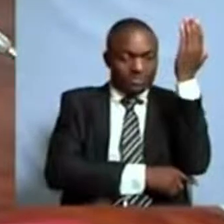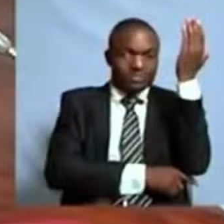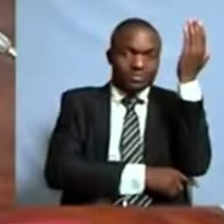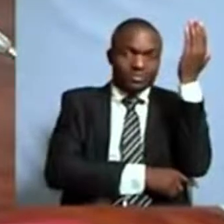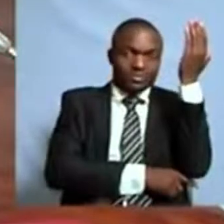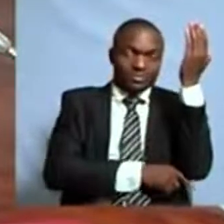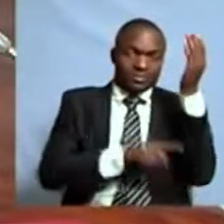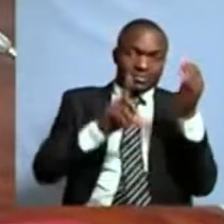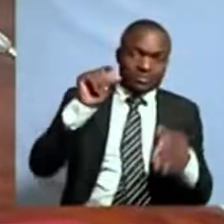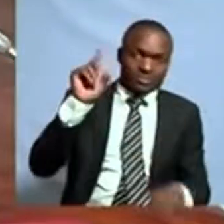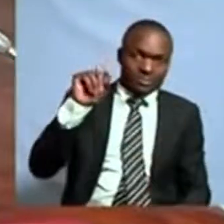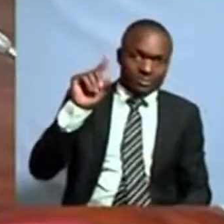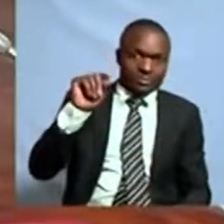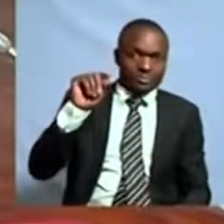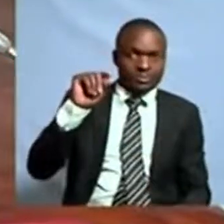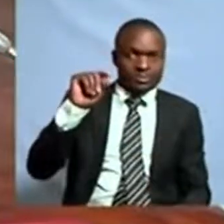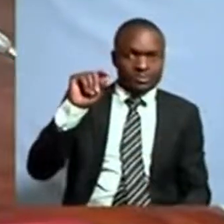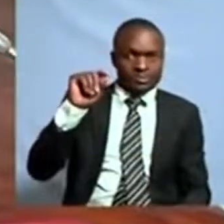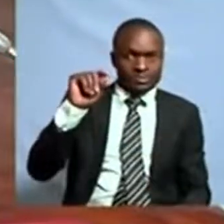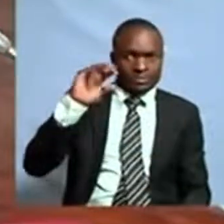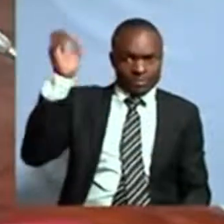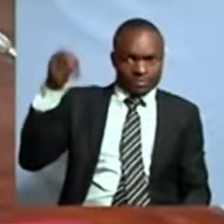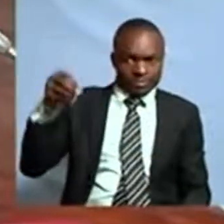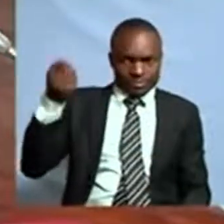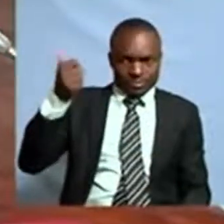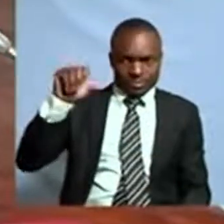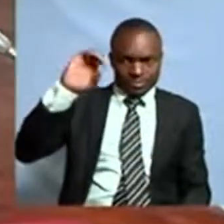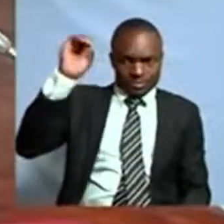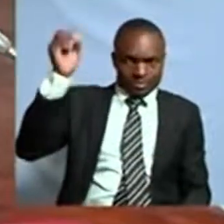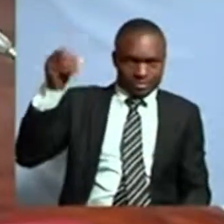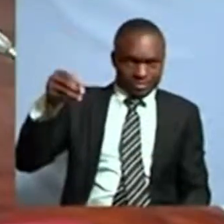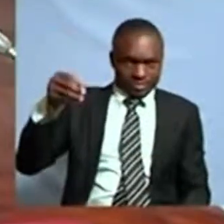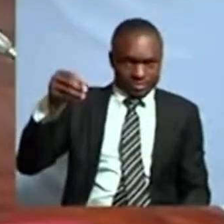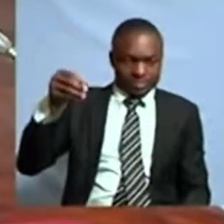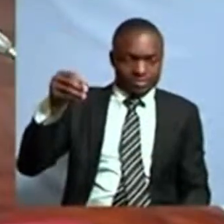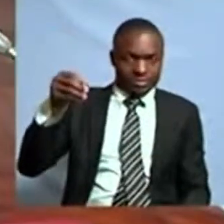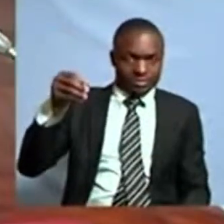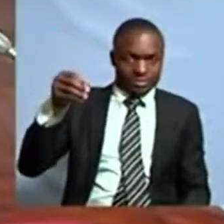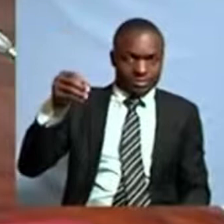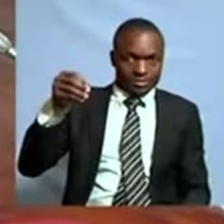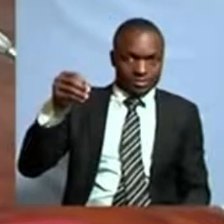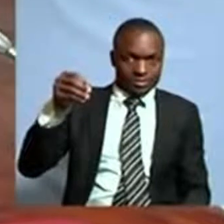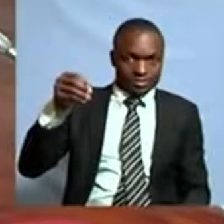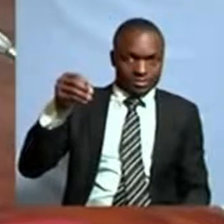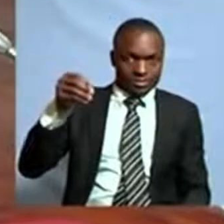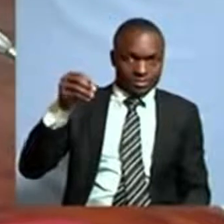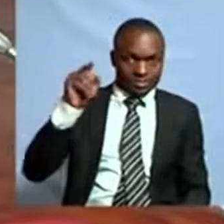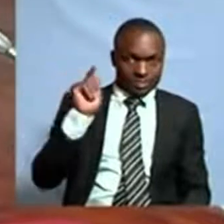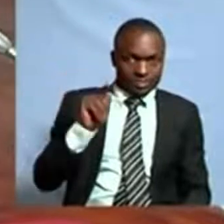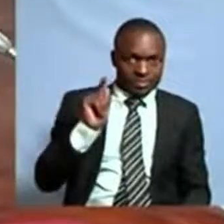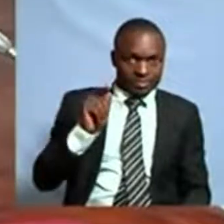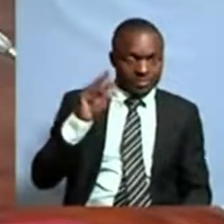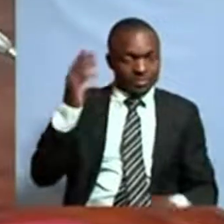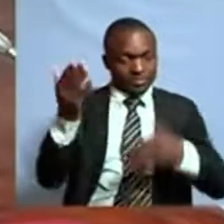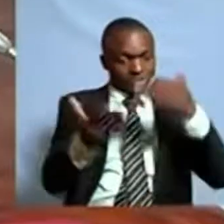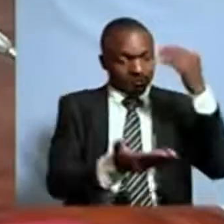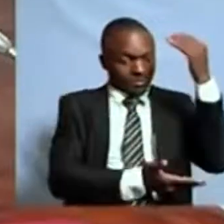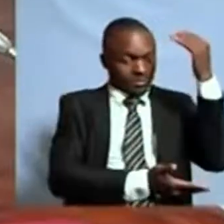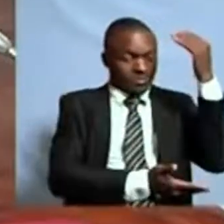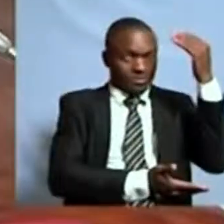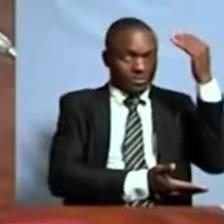from 20% to 10%. And therefore, as ZFE, we welcome this